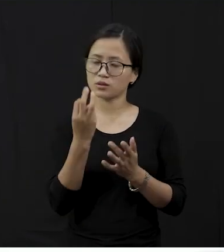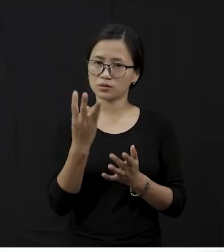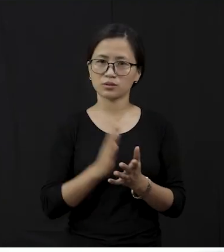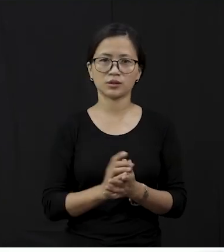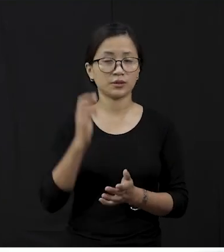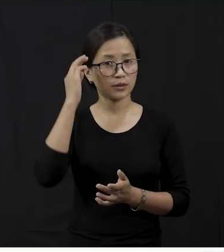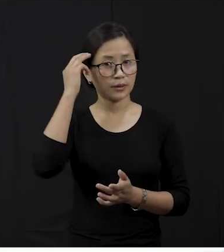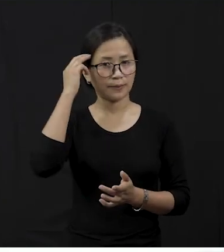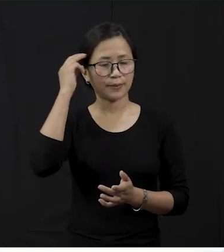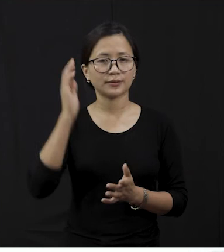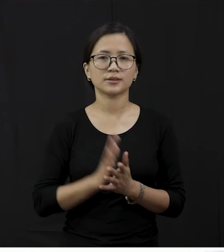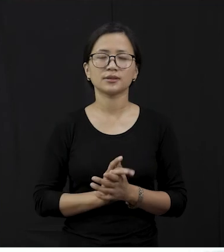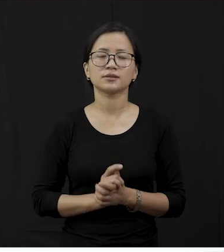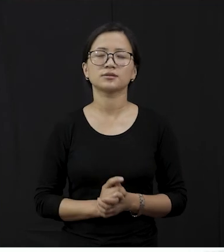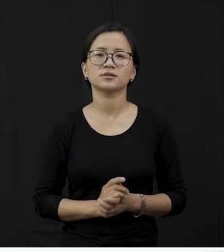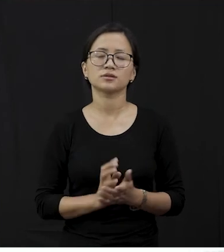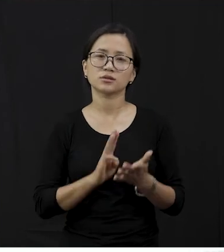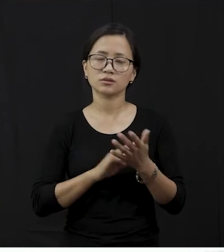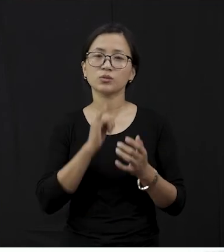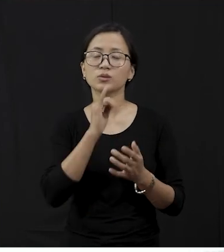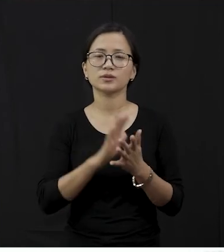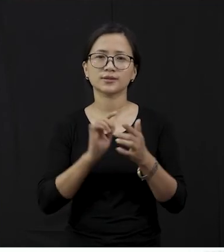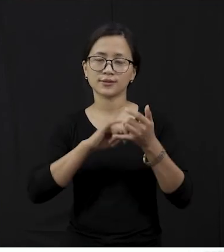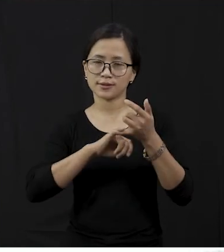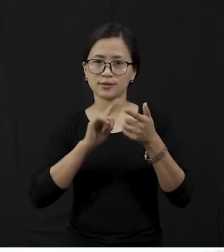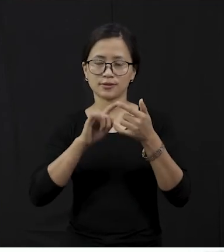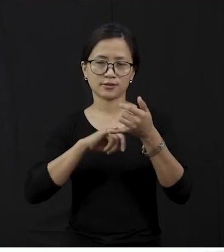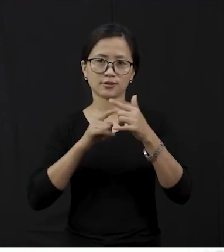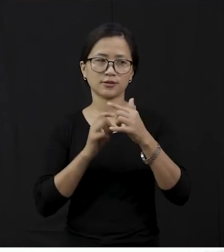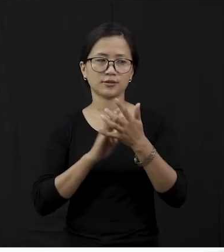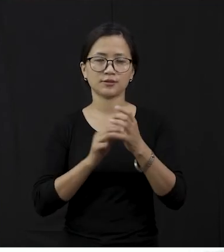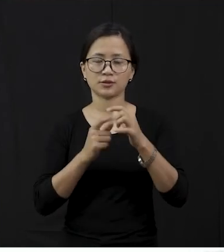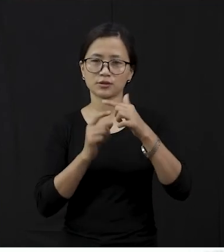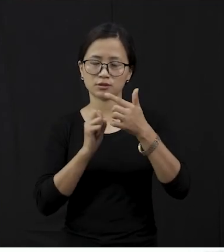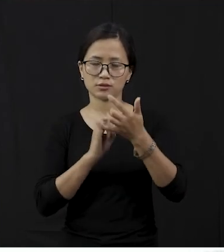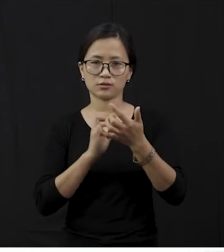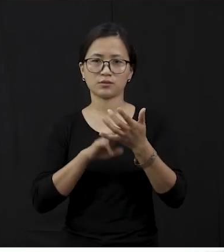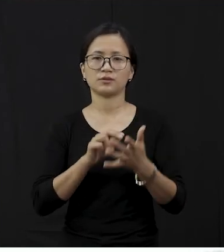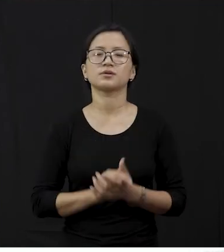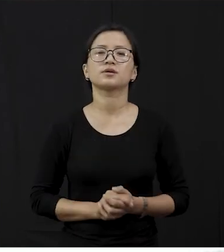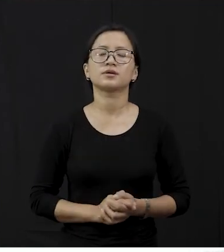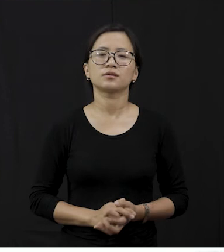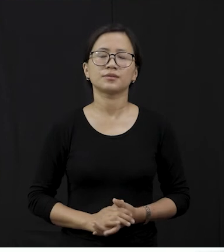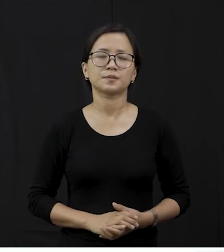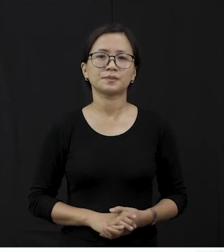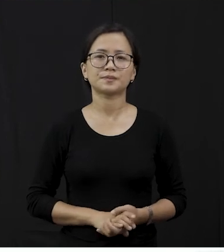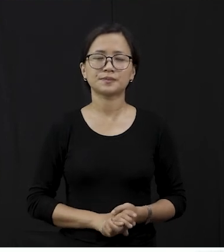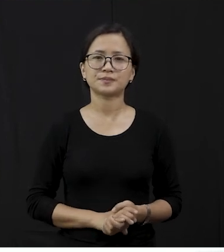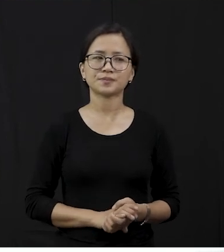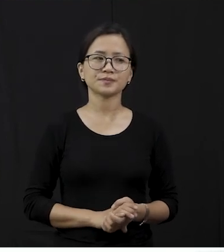calculated mentally is known as estimation. Okay, what you thought or calculated mentally is known